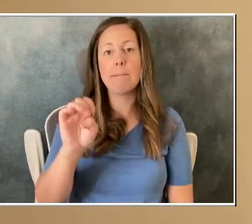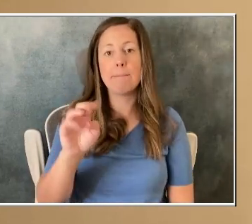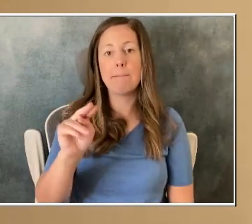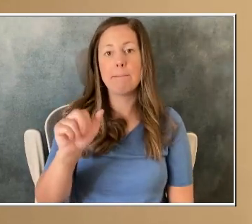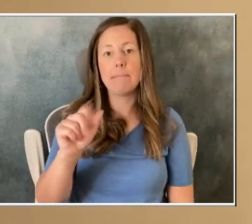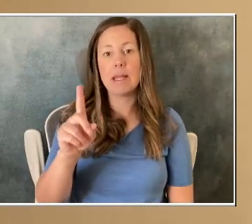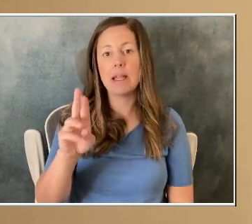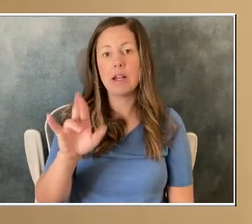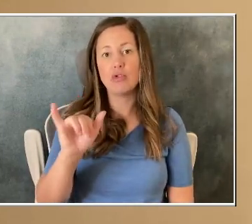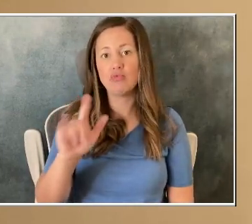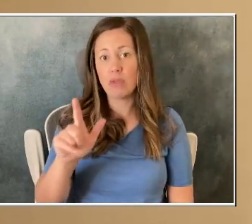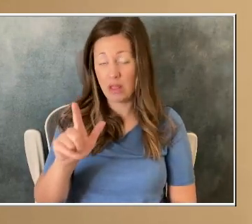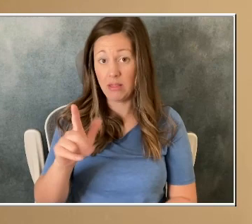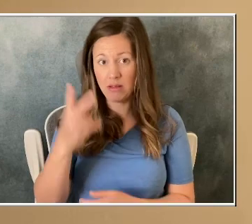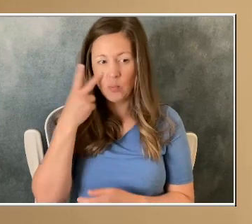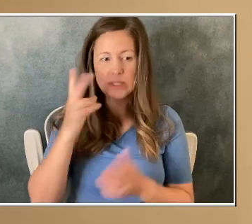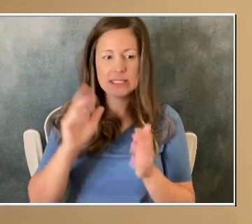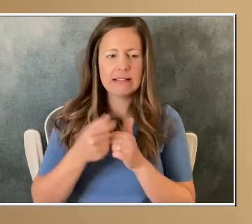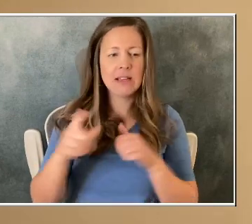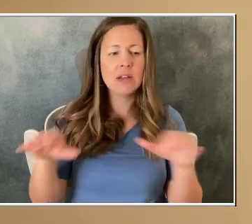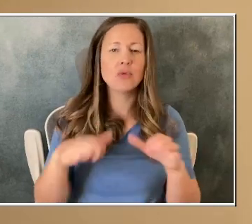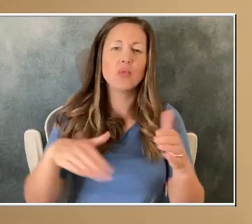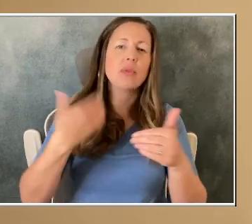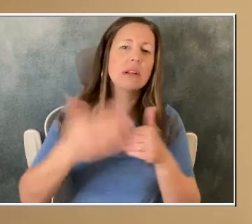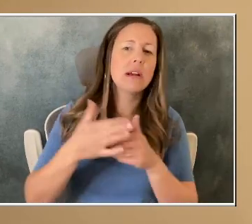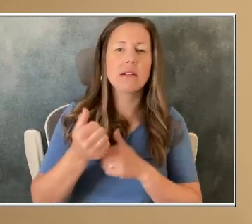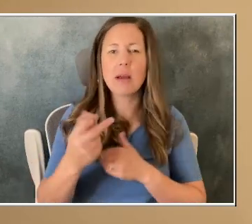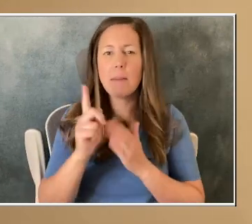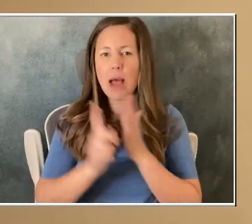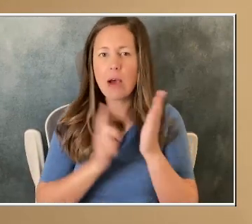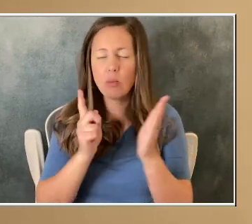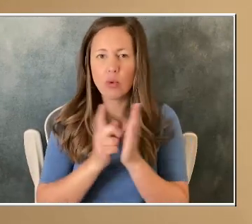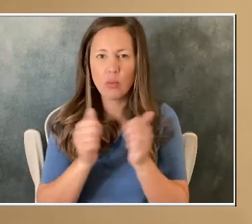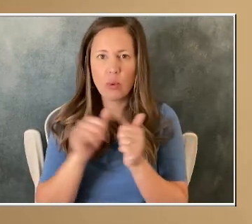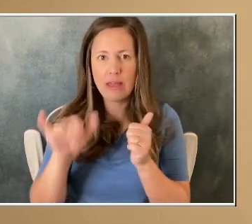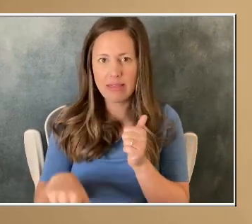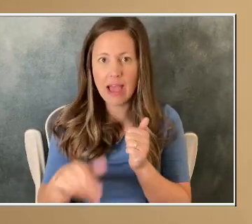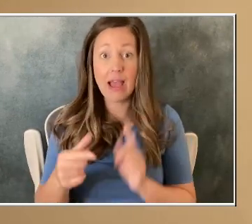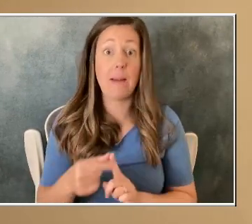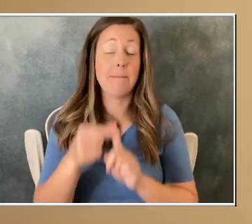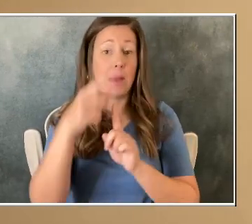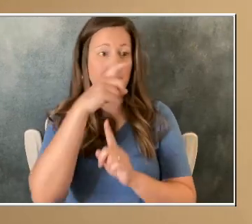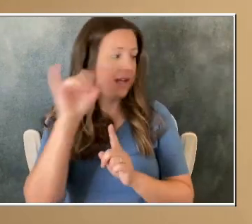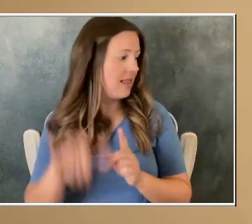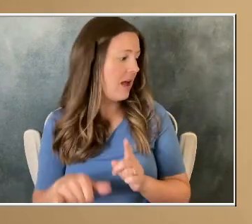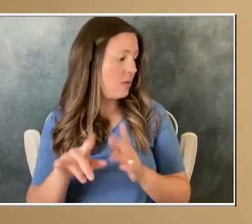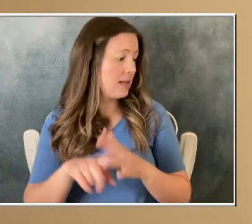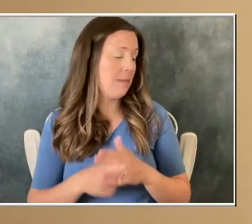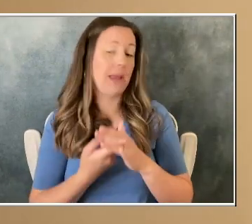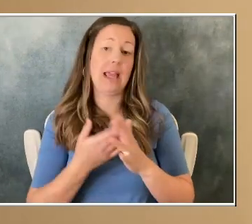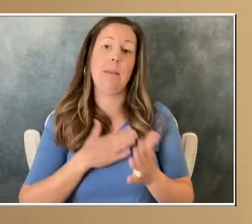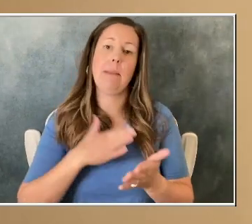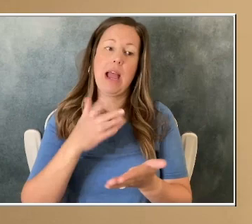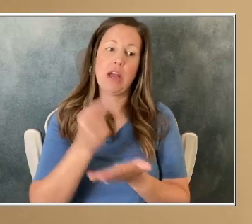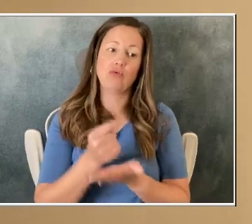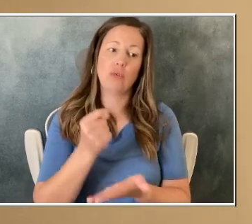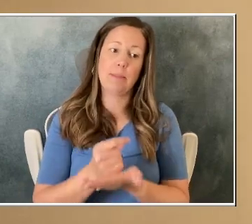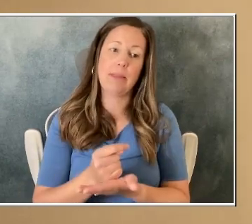how you do over the next couple hours on that, especially because I was at the beginning of my treatment. So it was kind